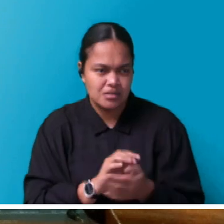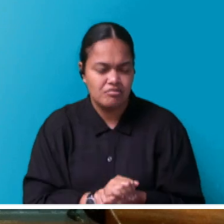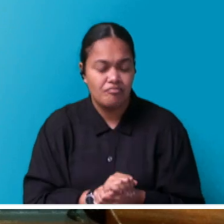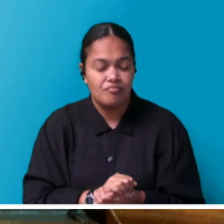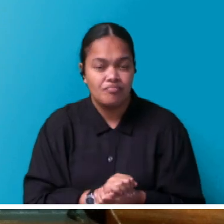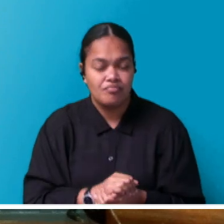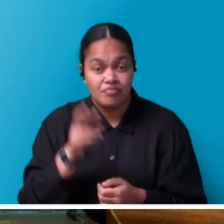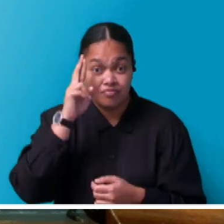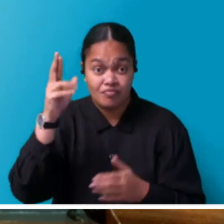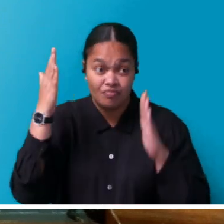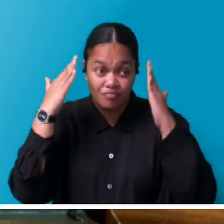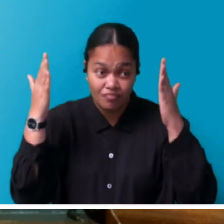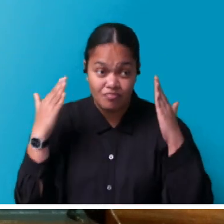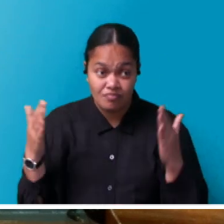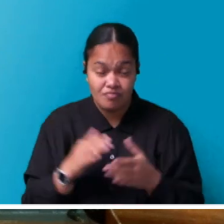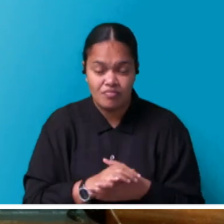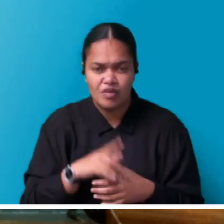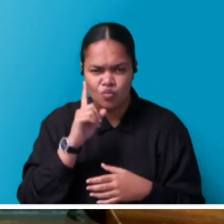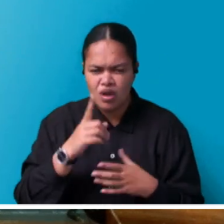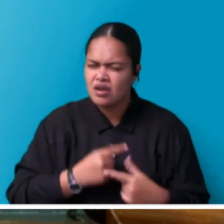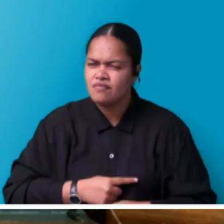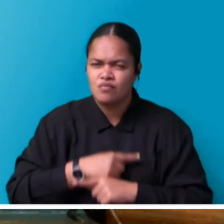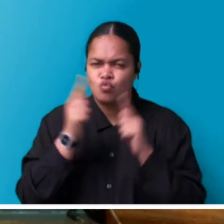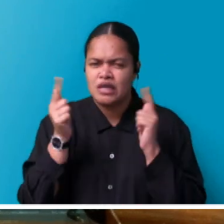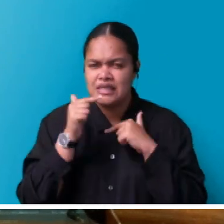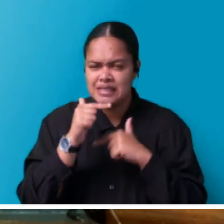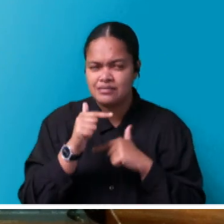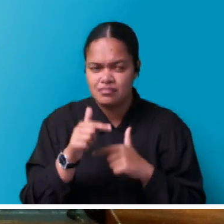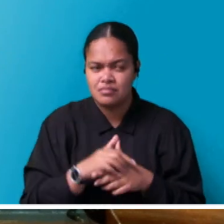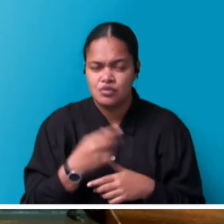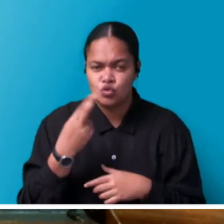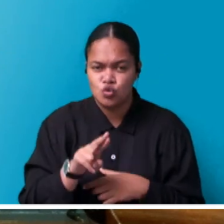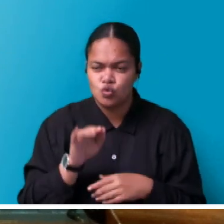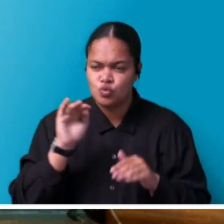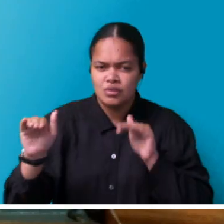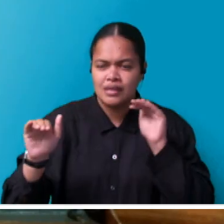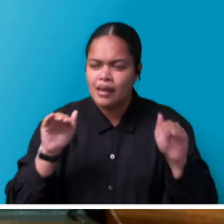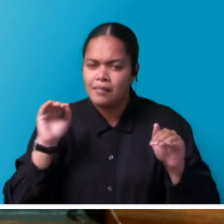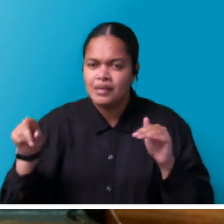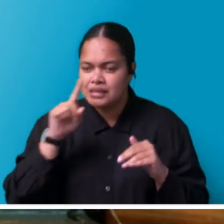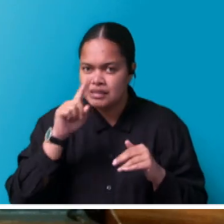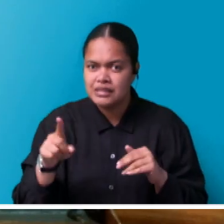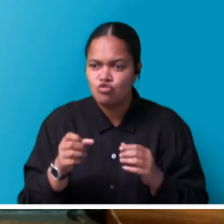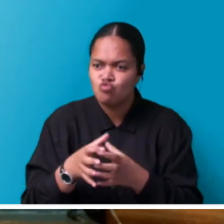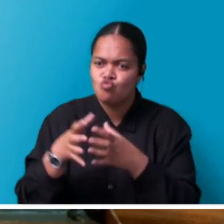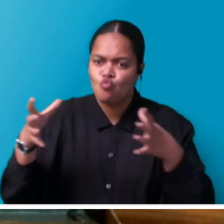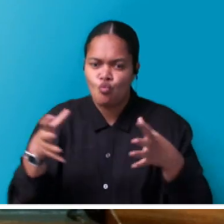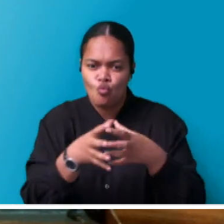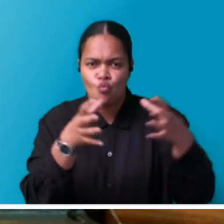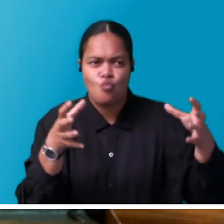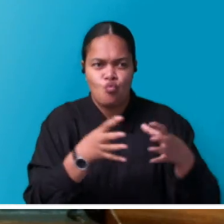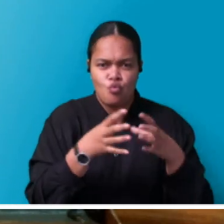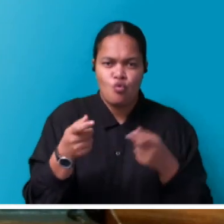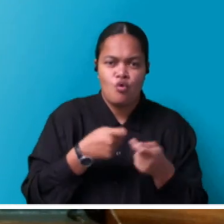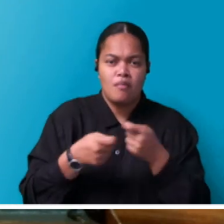sir, one of the greatest limitations to tapping into these growing long-haul markets is